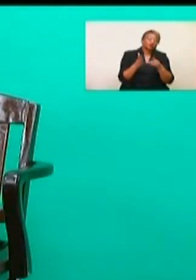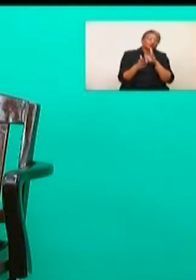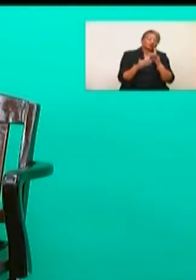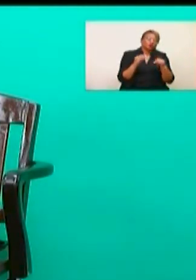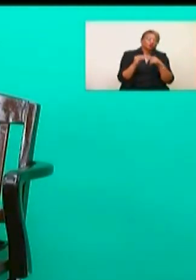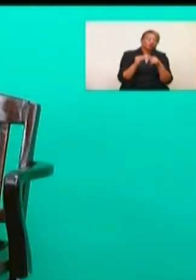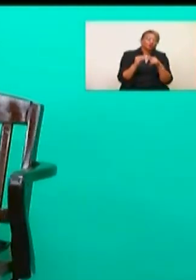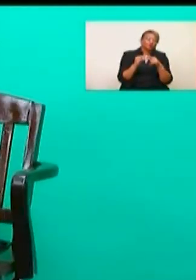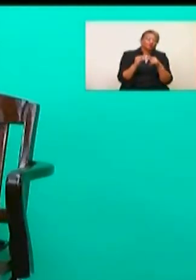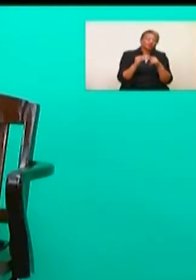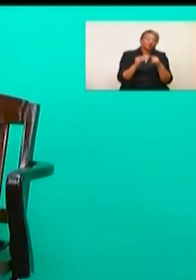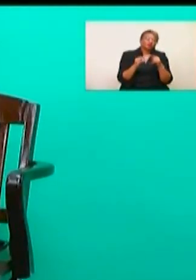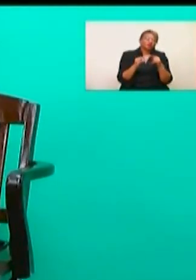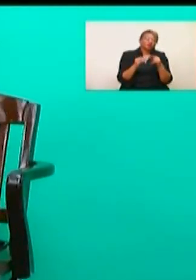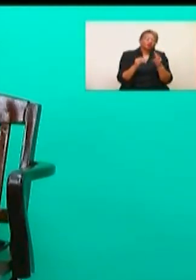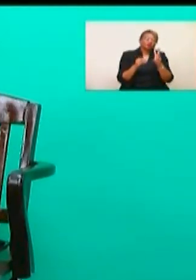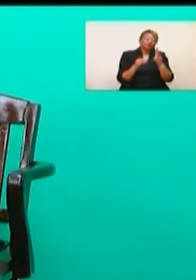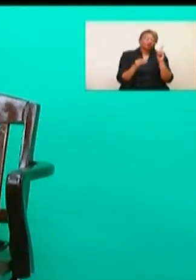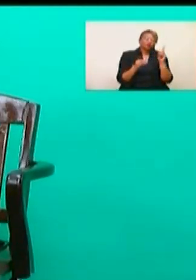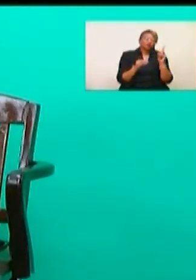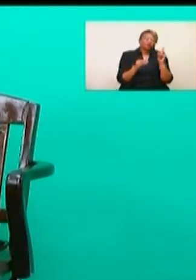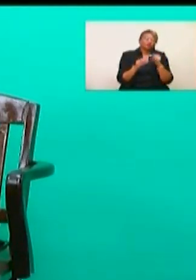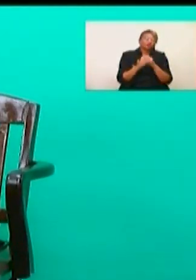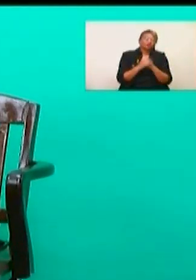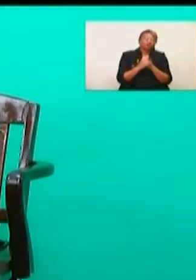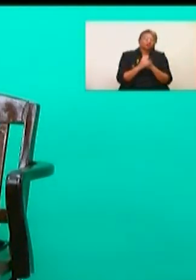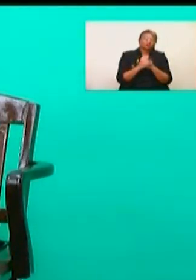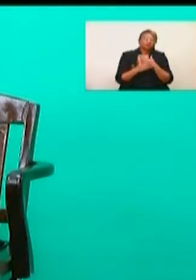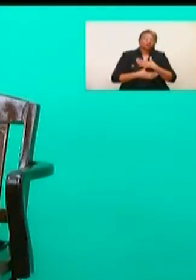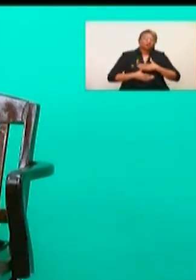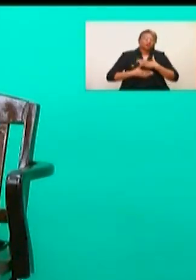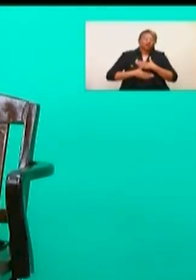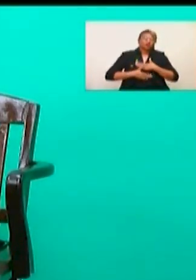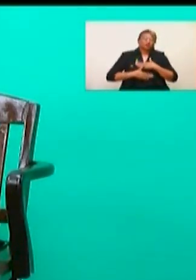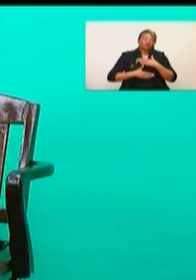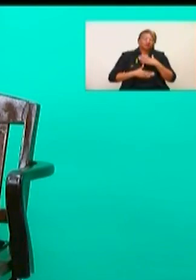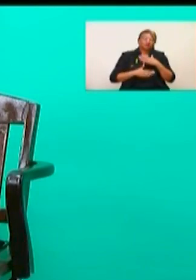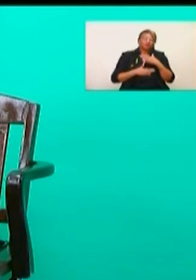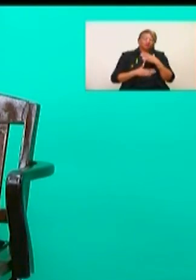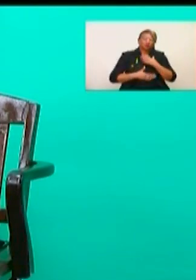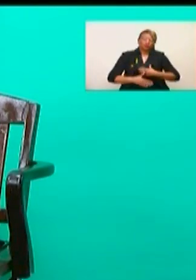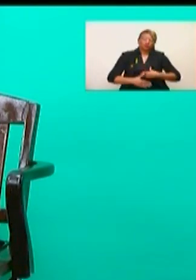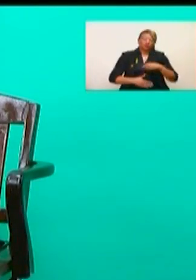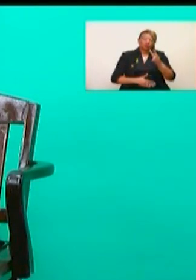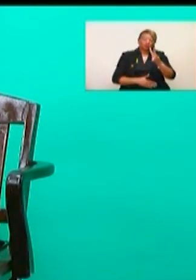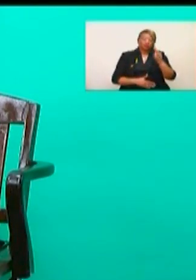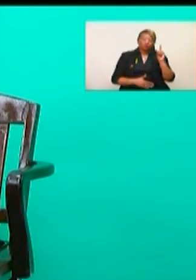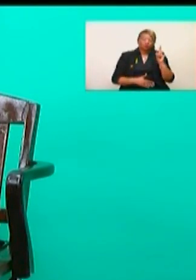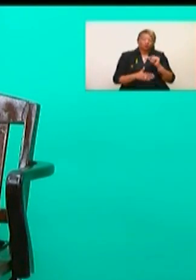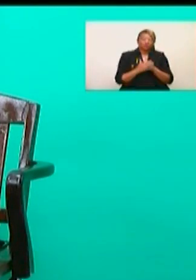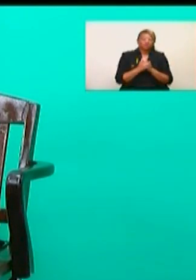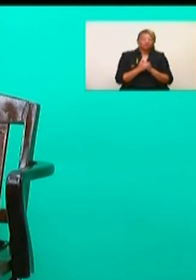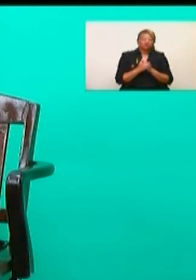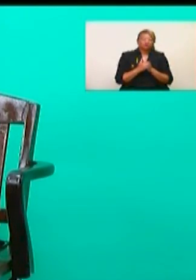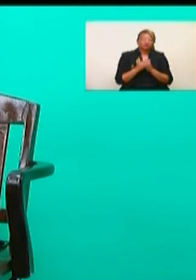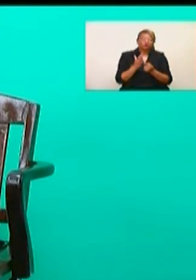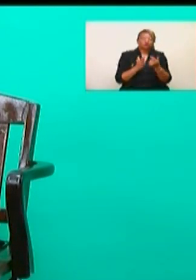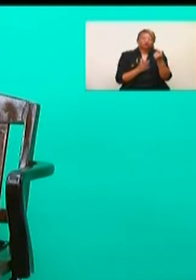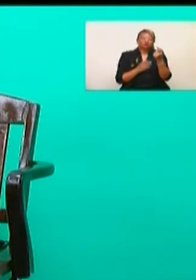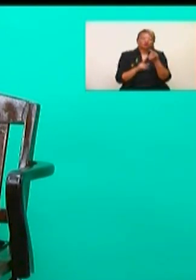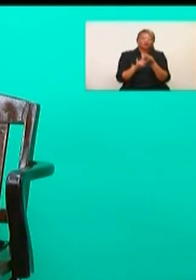the member might wish, because you have breached the member's privilege. So please, my wish to withdraw, or the speaker can strike from the